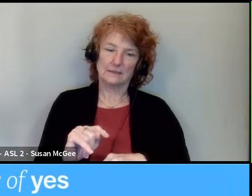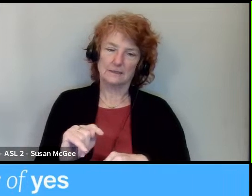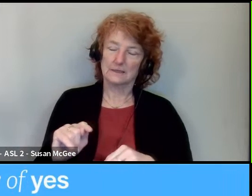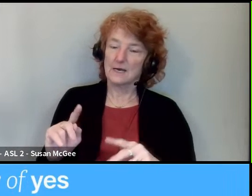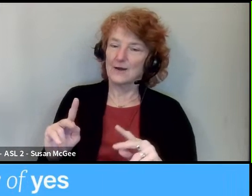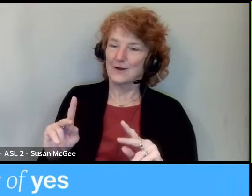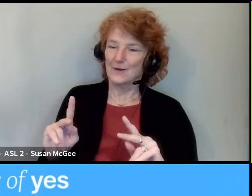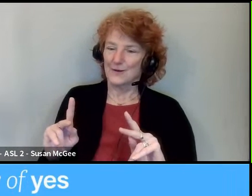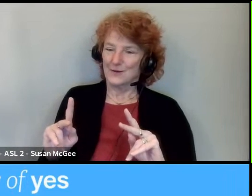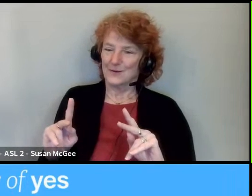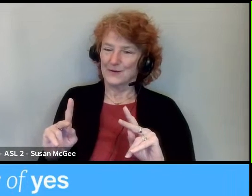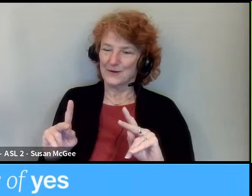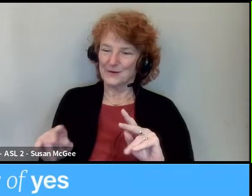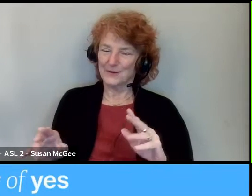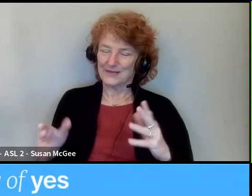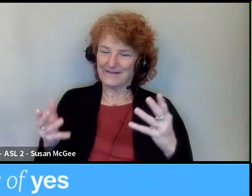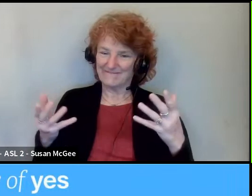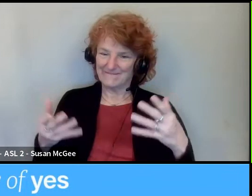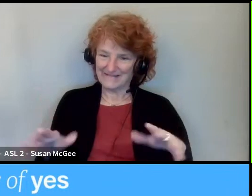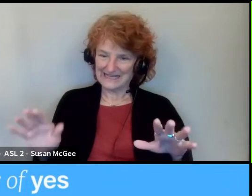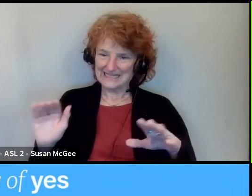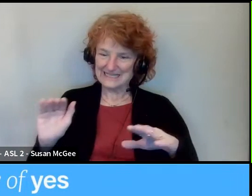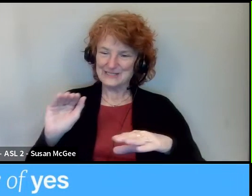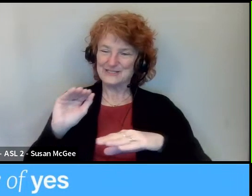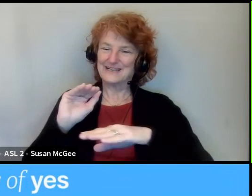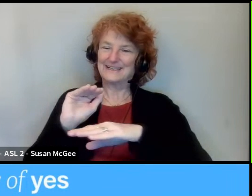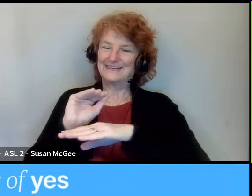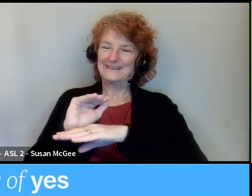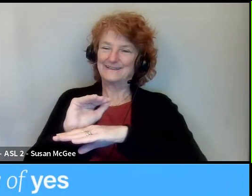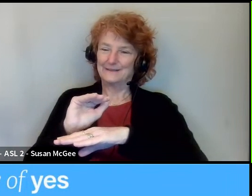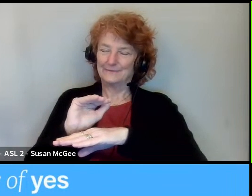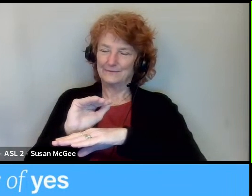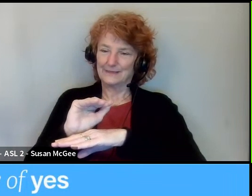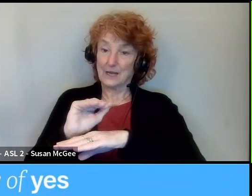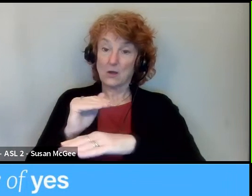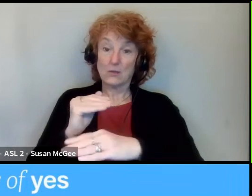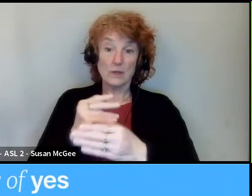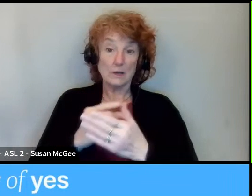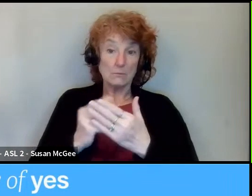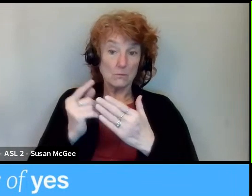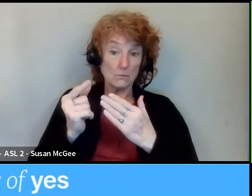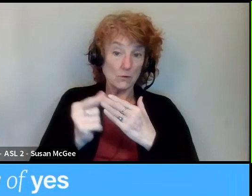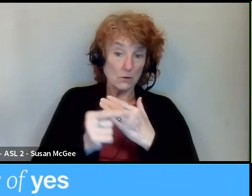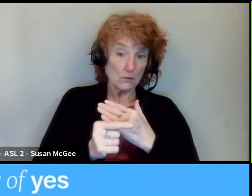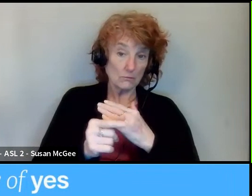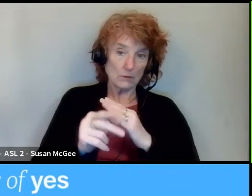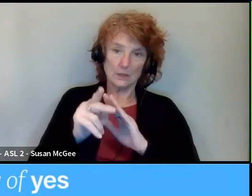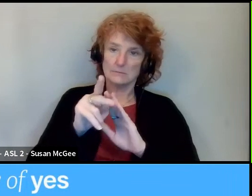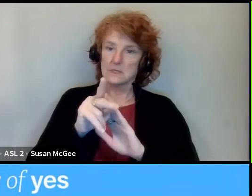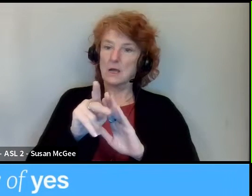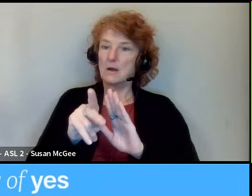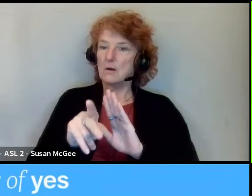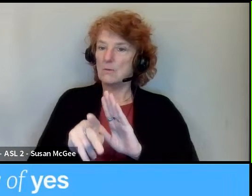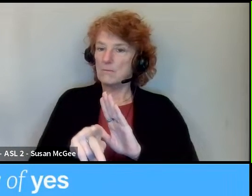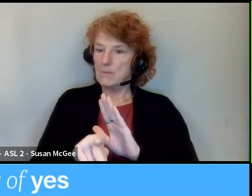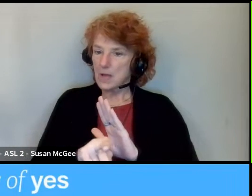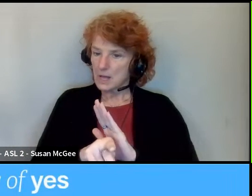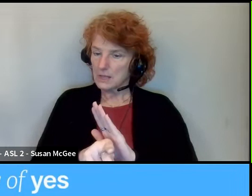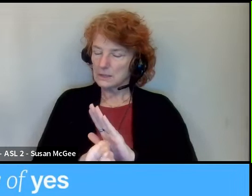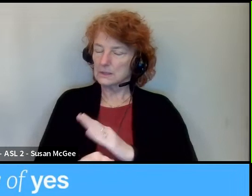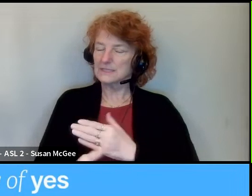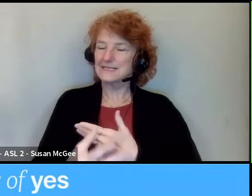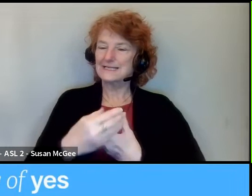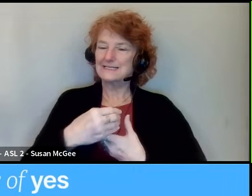the evening, are there programs or policies that are part of City of Yes to